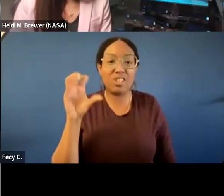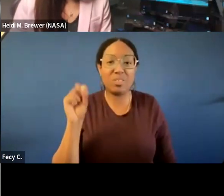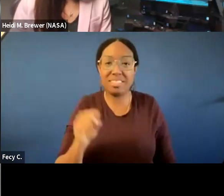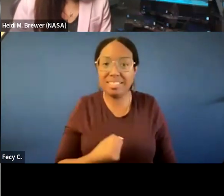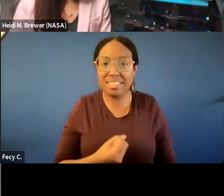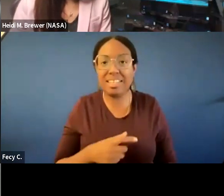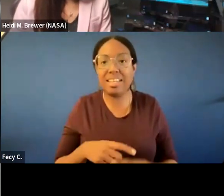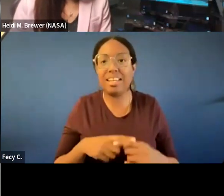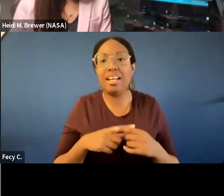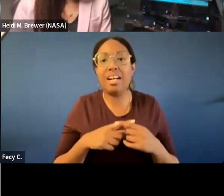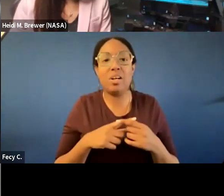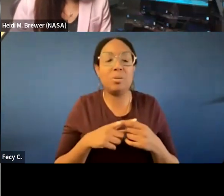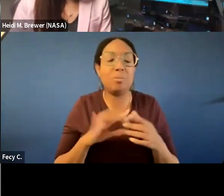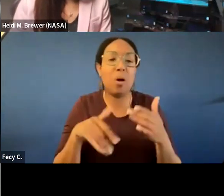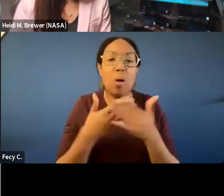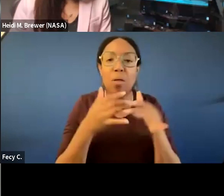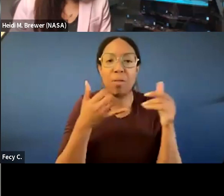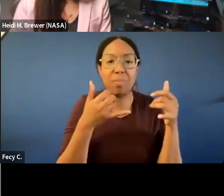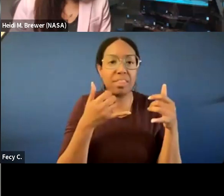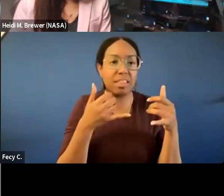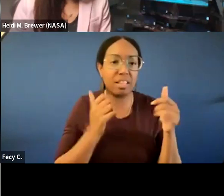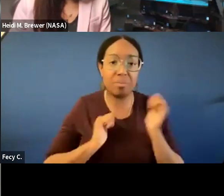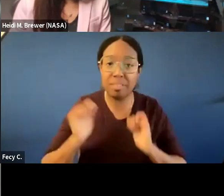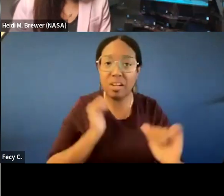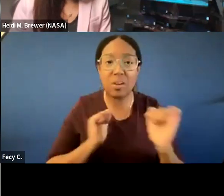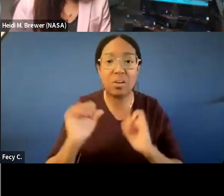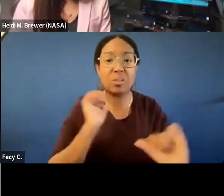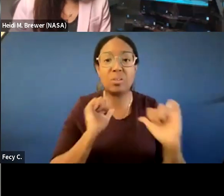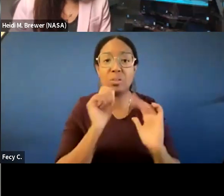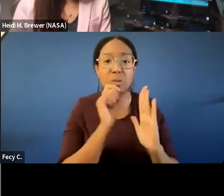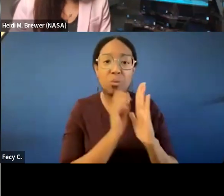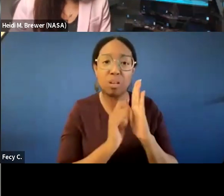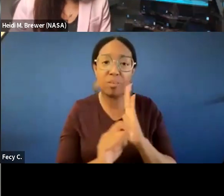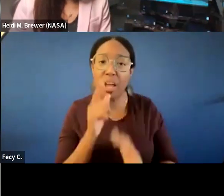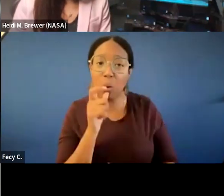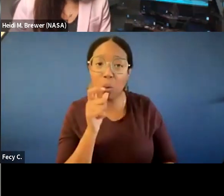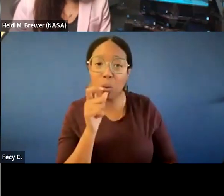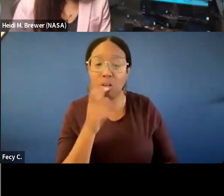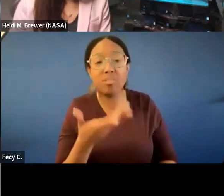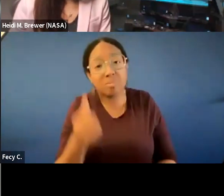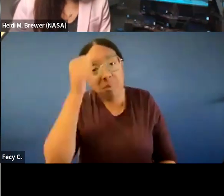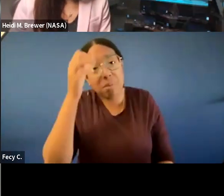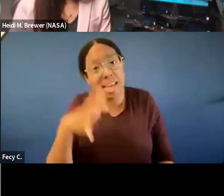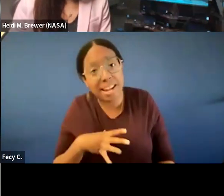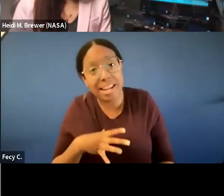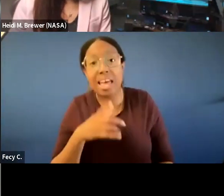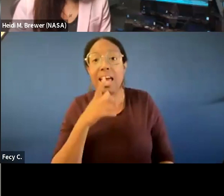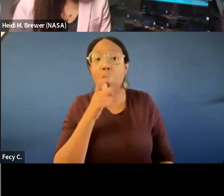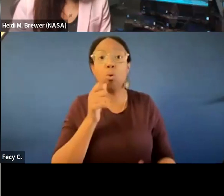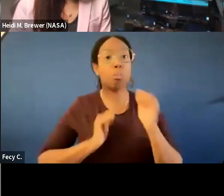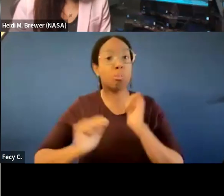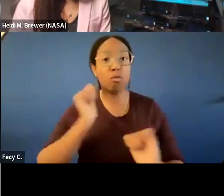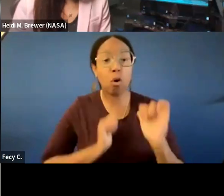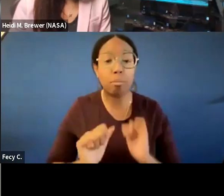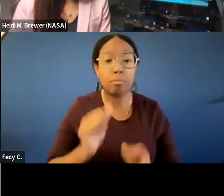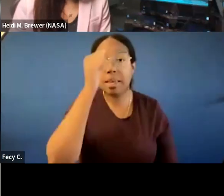plays that were produced were written by men, and female roles were performed by men. That didn't really start to